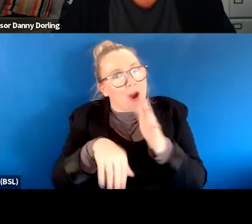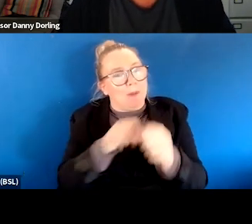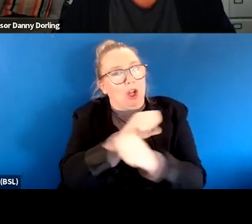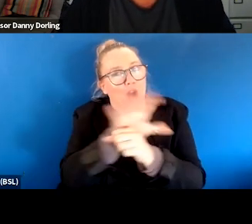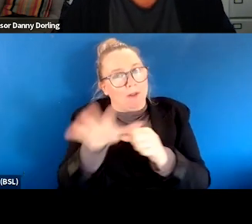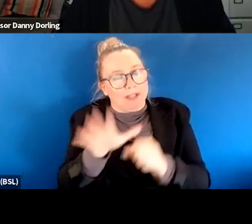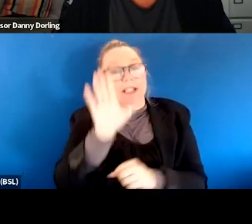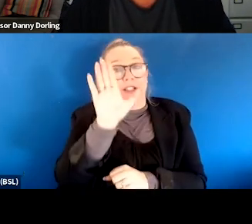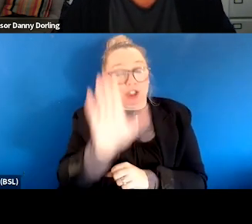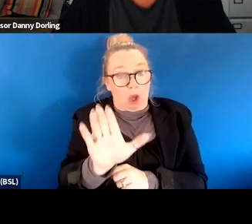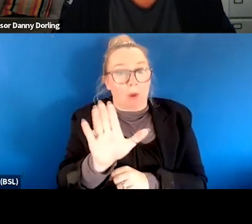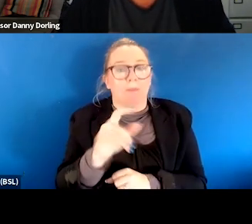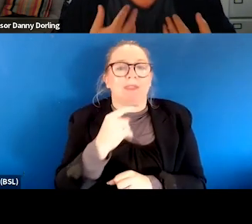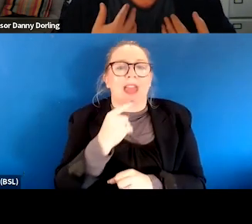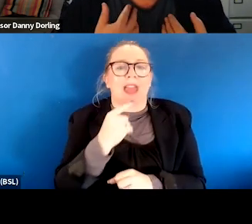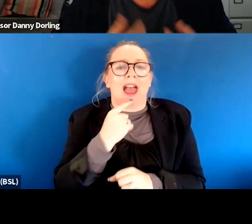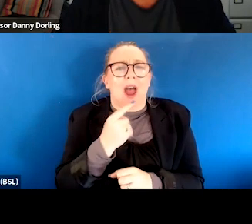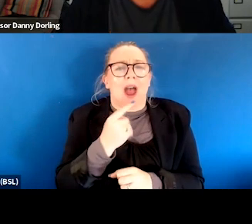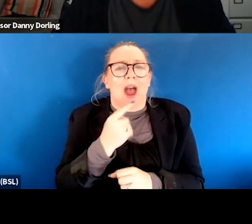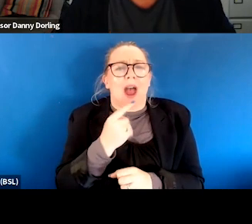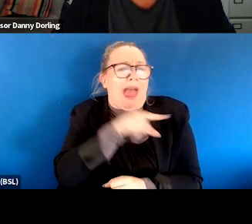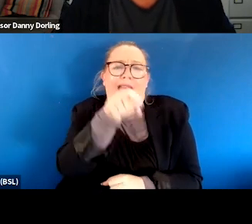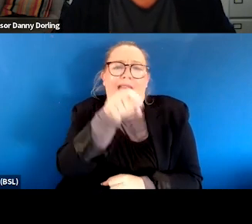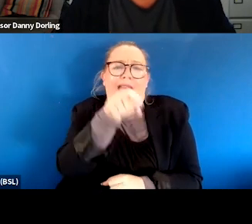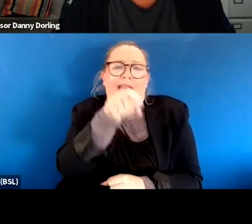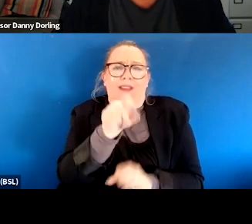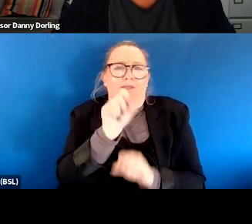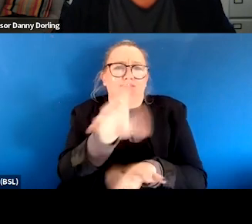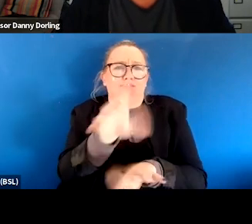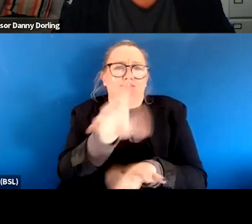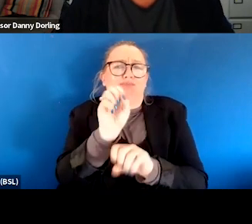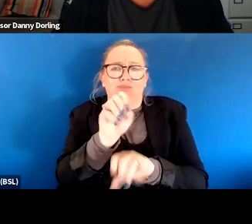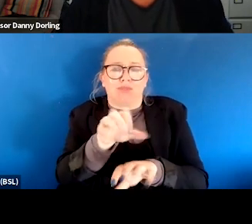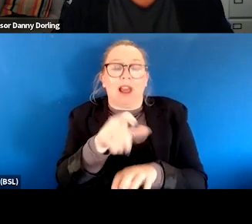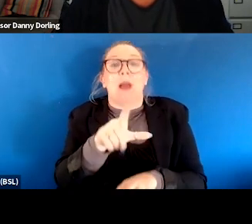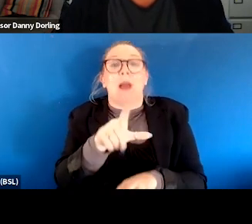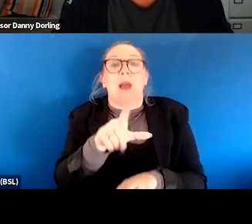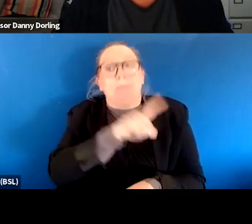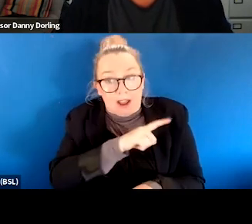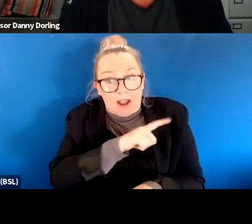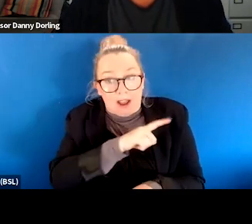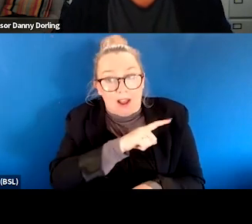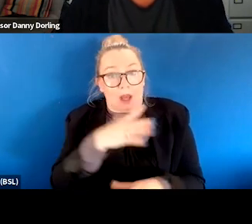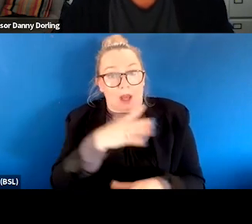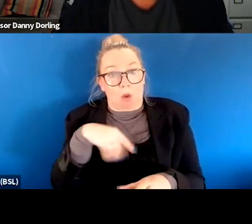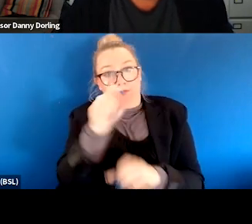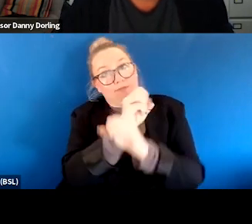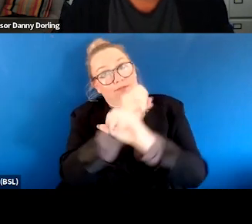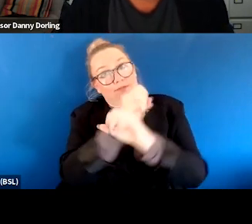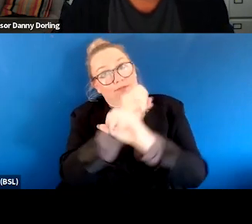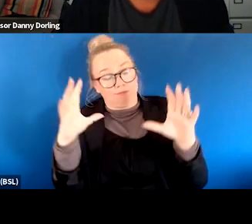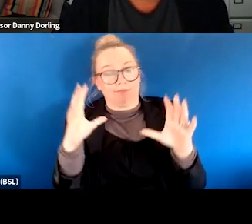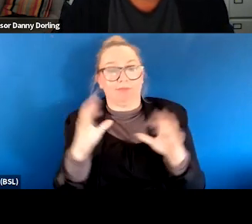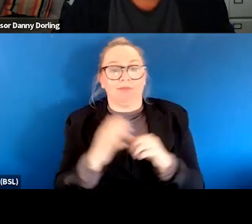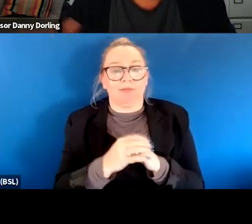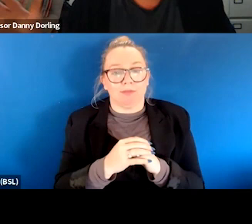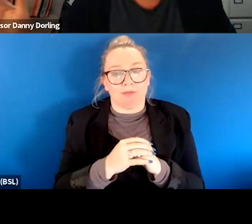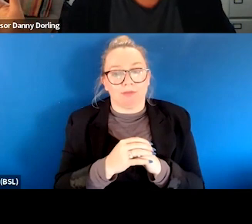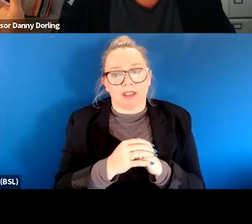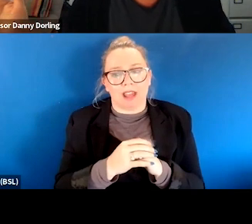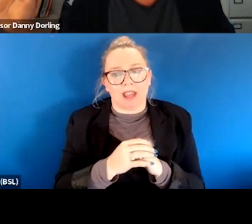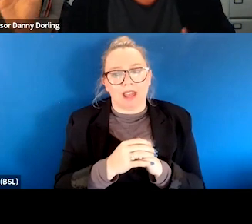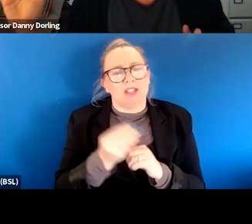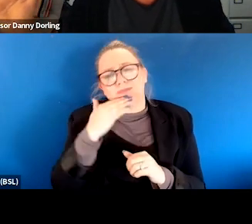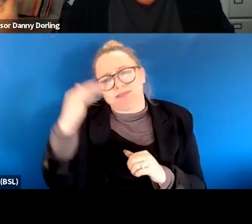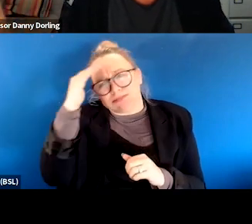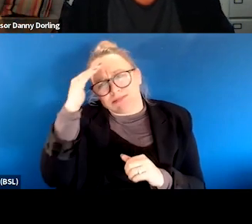this kind of gives you an idea of how at least I've become used to this. Some people very used, so used they don't want to hear about it anymore. Other